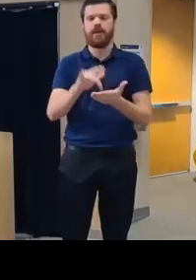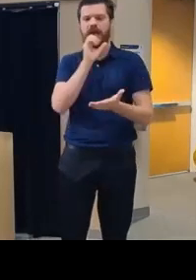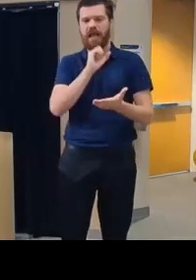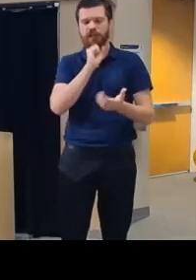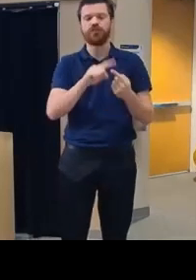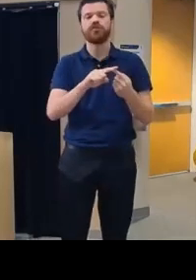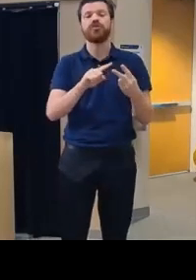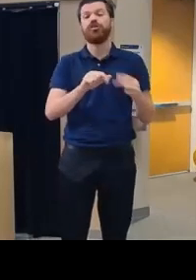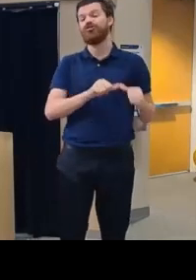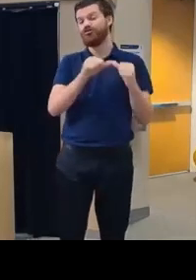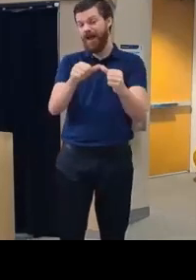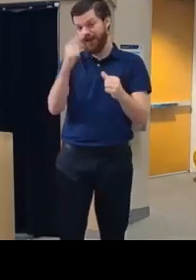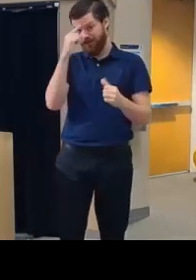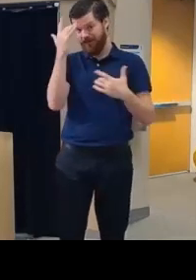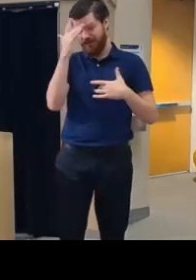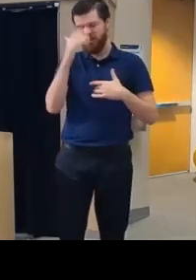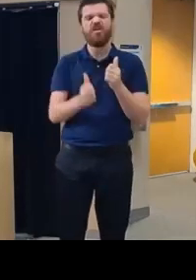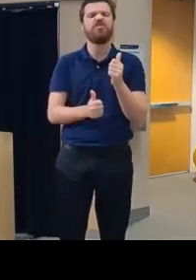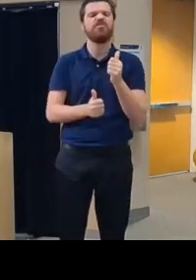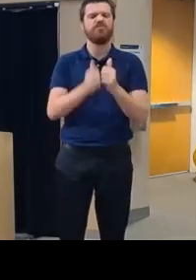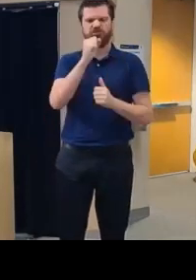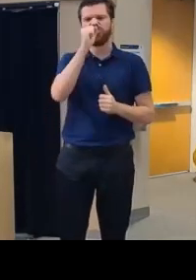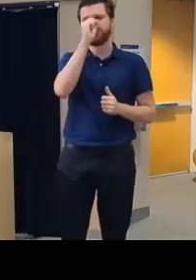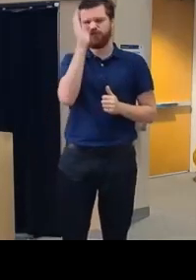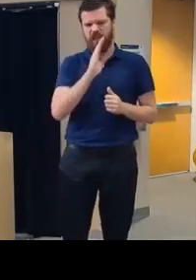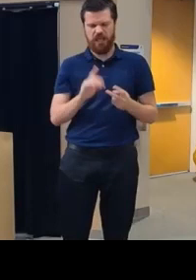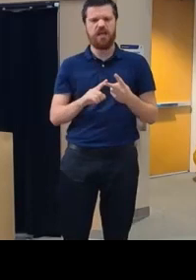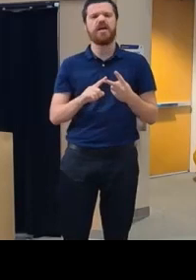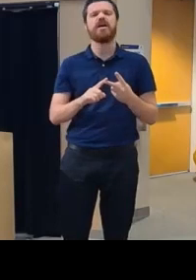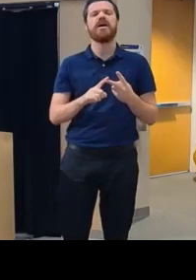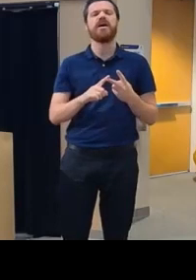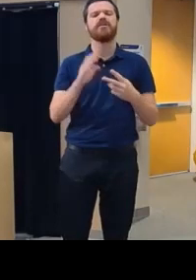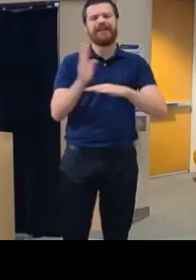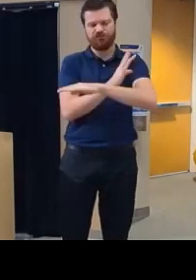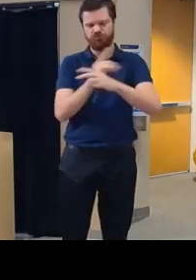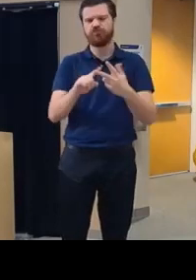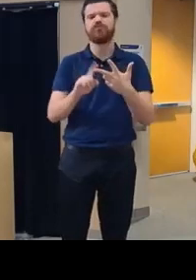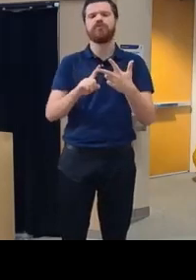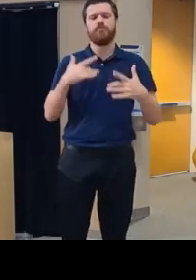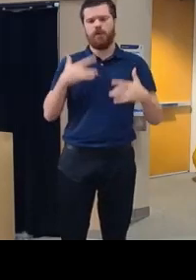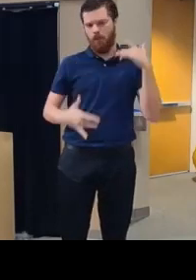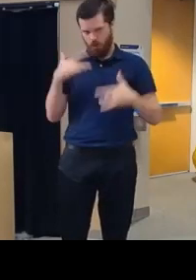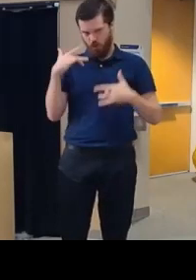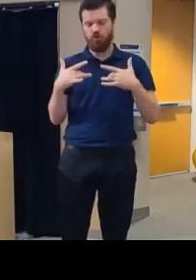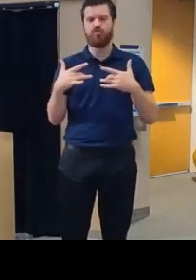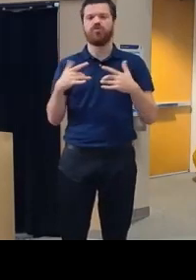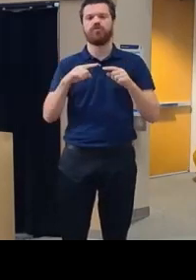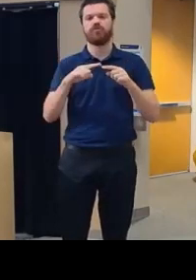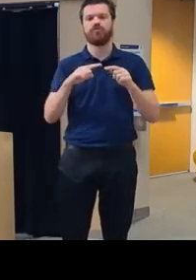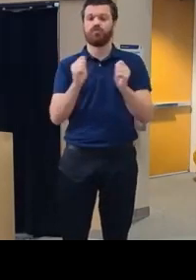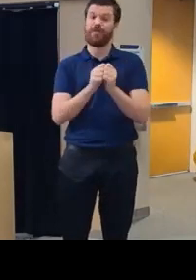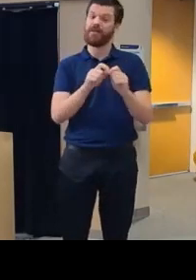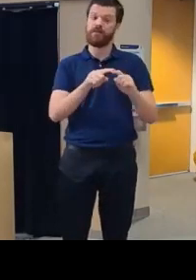population with chronic mental illness, mostly schizophrenia spectrum, and bipolar disorder, of a very diverse